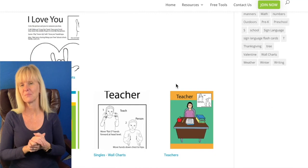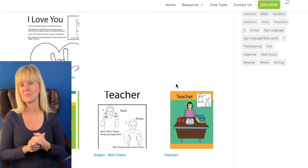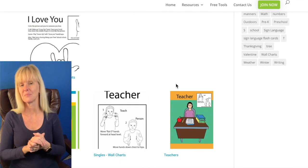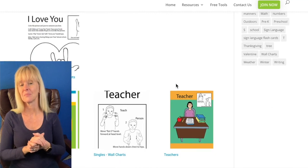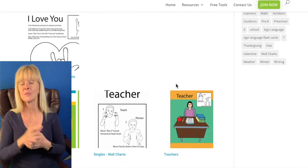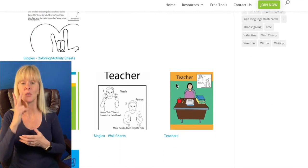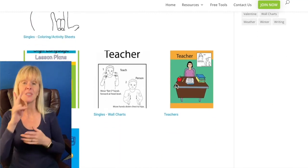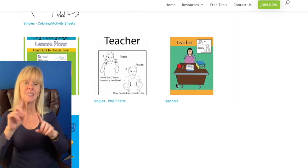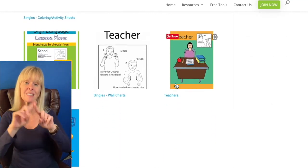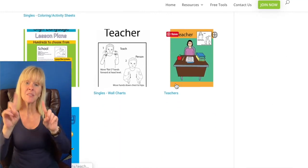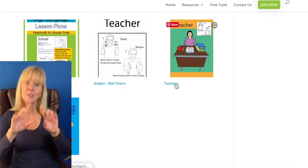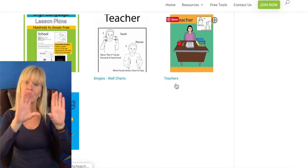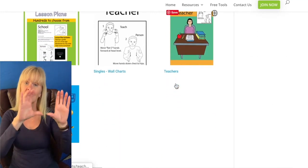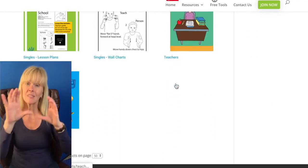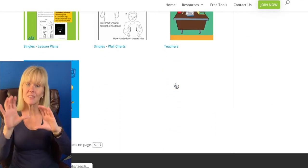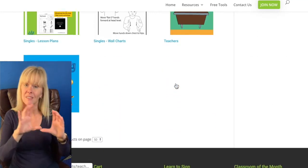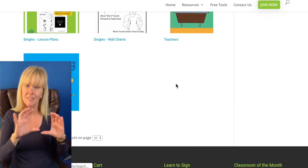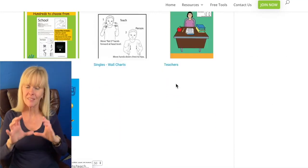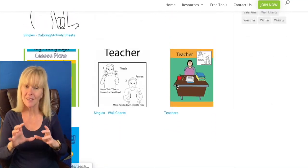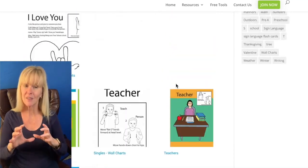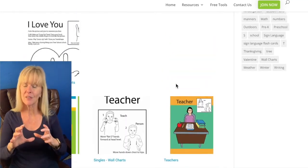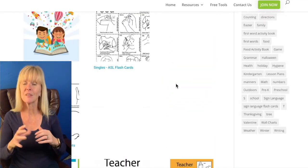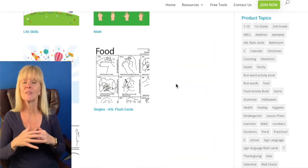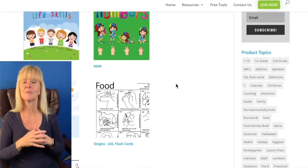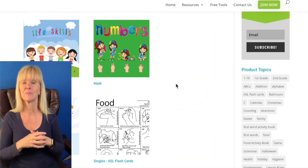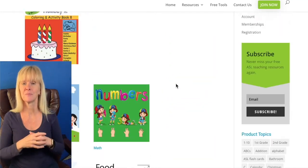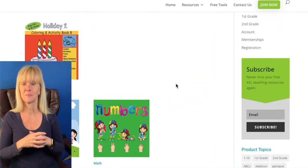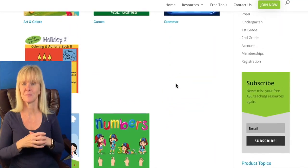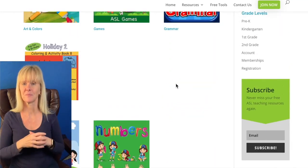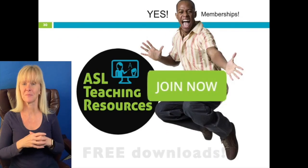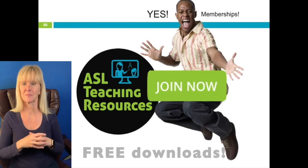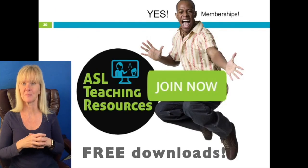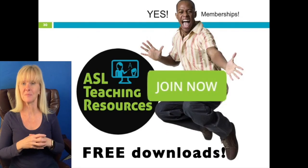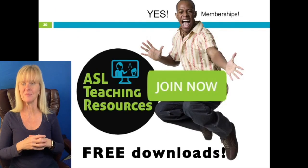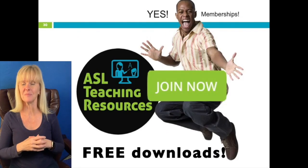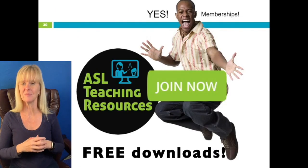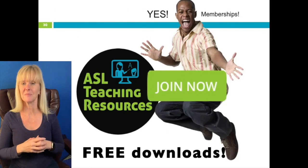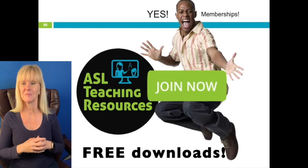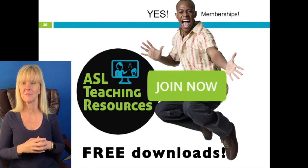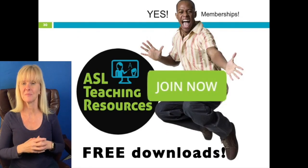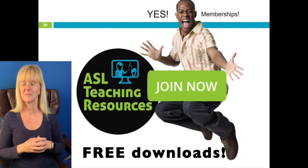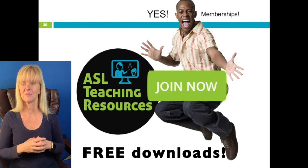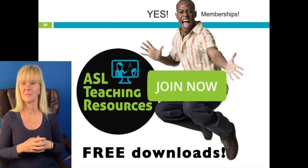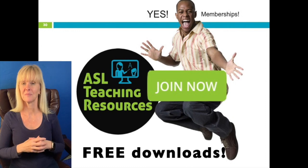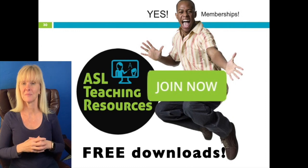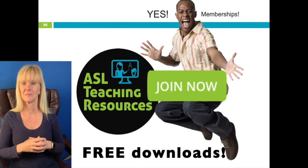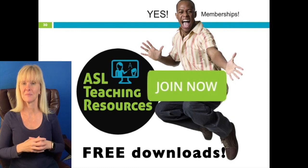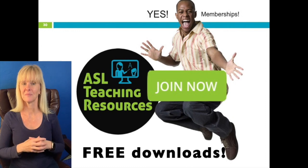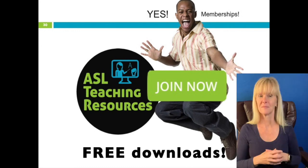helpful to y'all. So you can see the different categories of what is here.